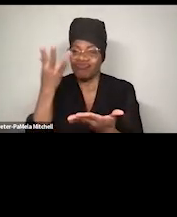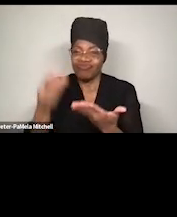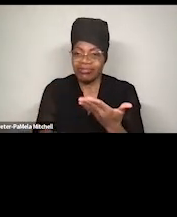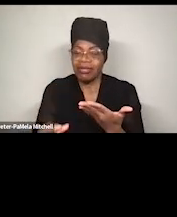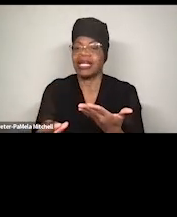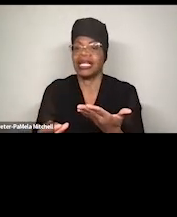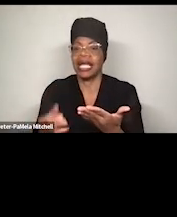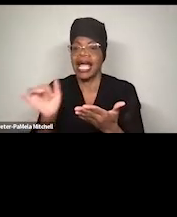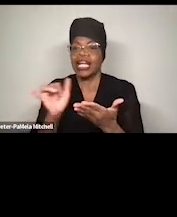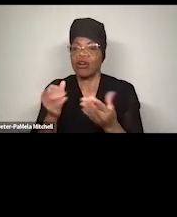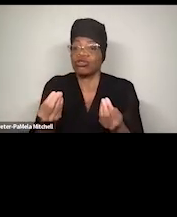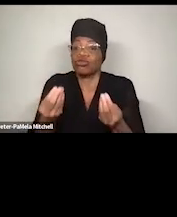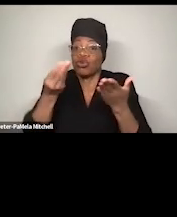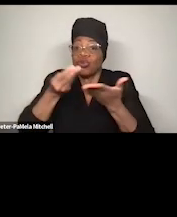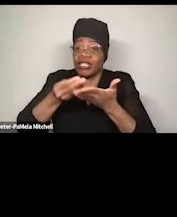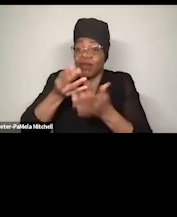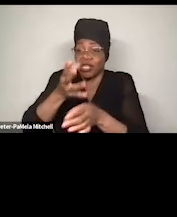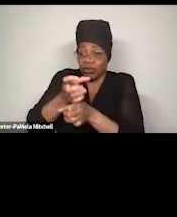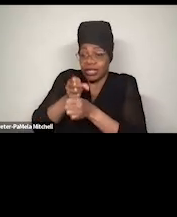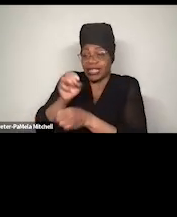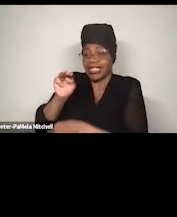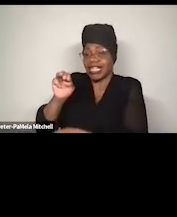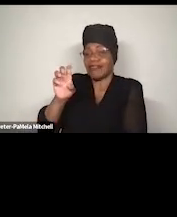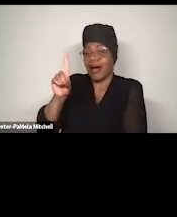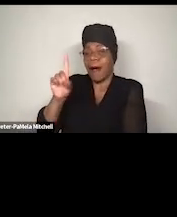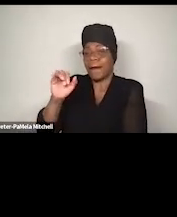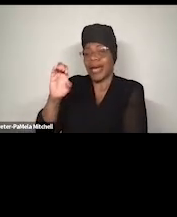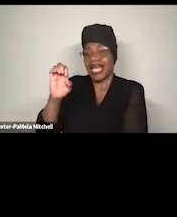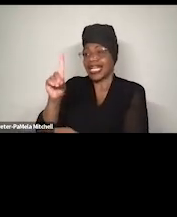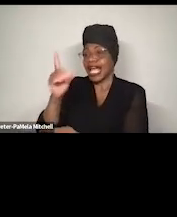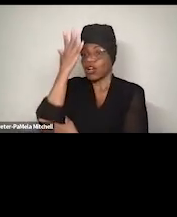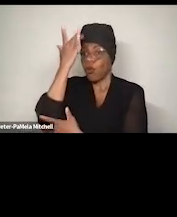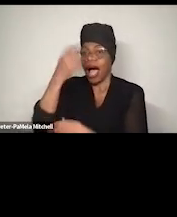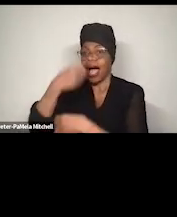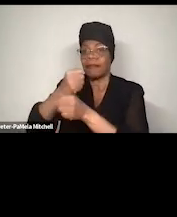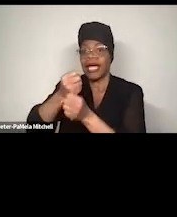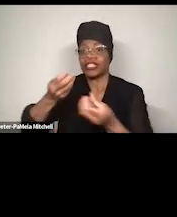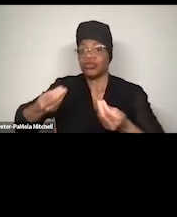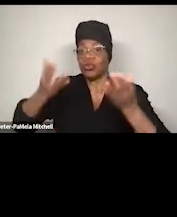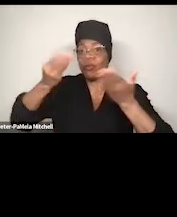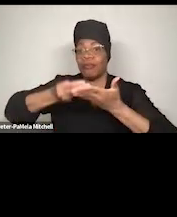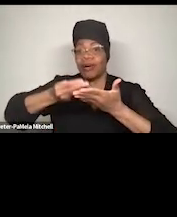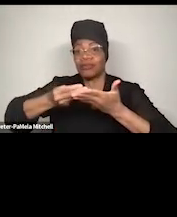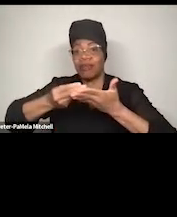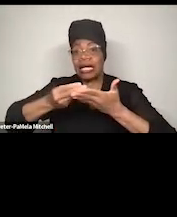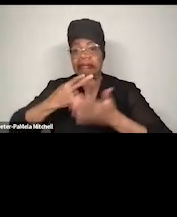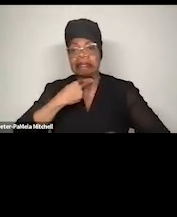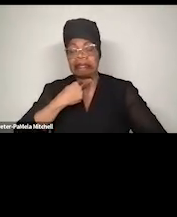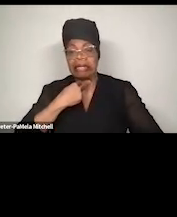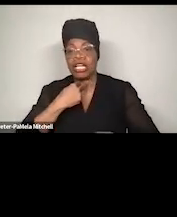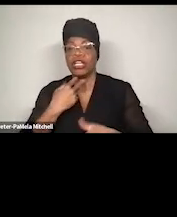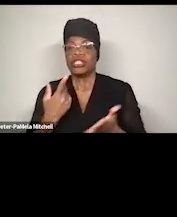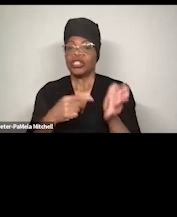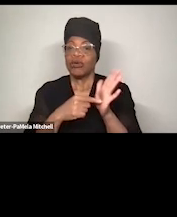get Medicaid to afford treatment. So it's a real catch-22. And frankly, it reveals a massive